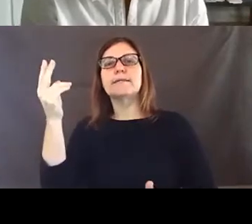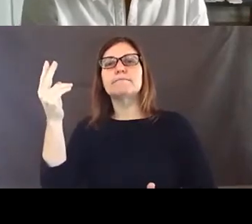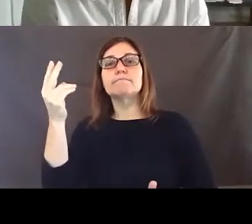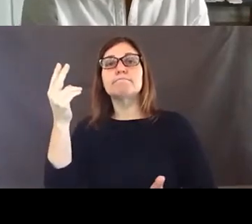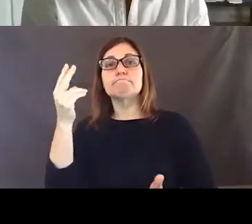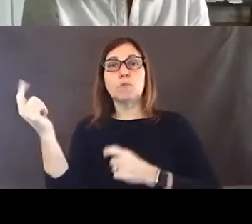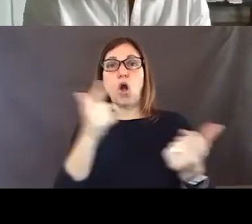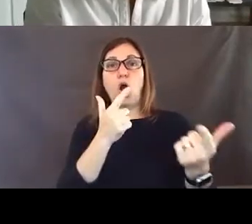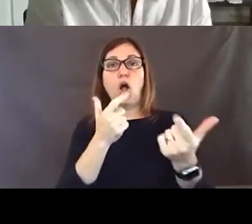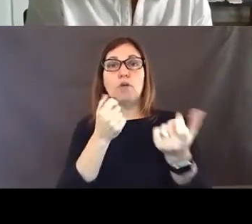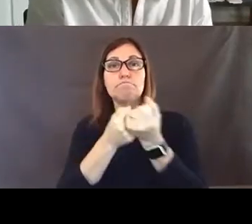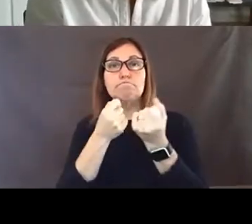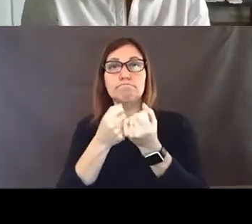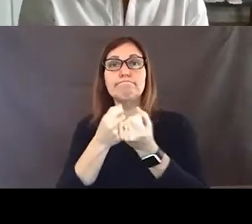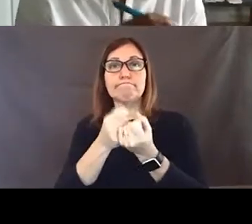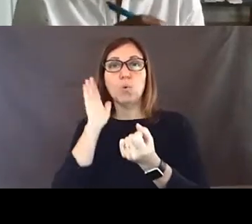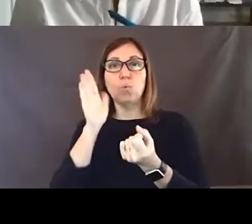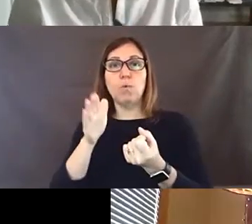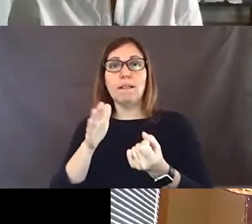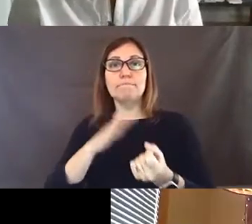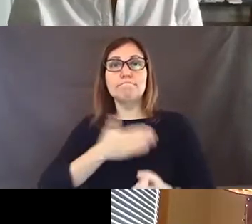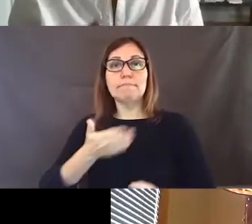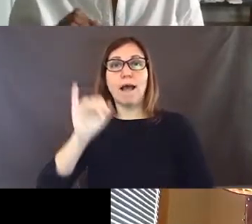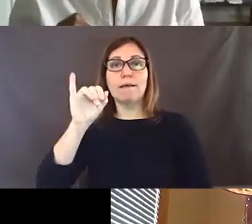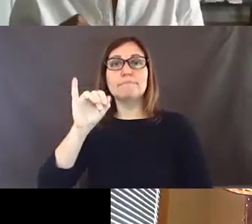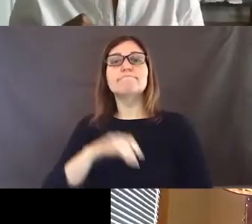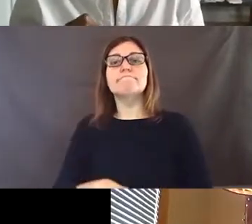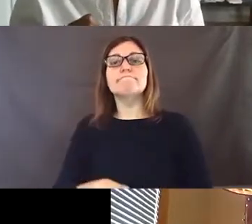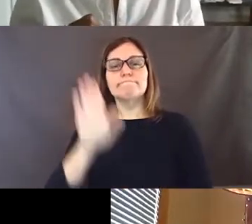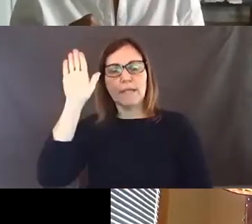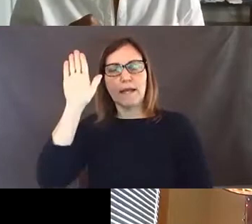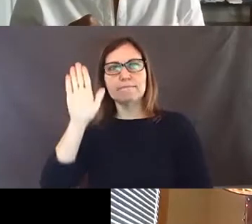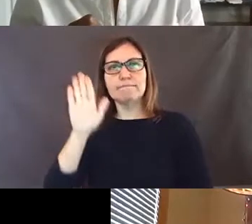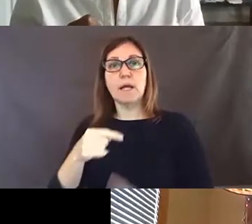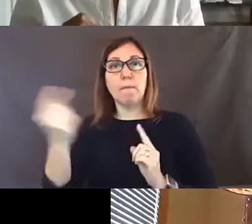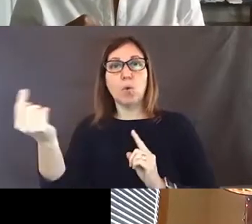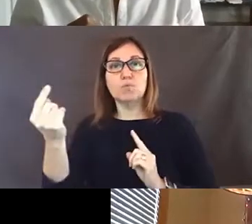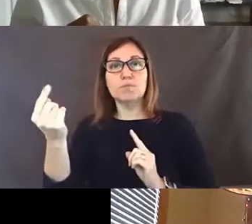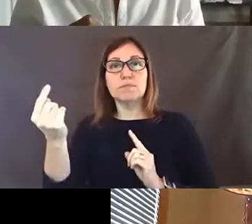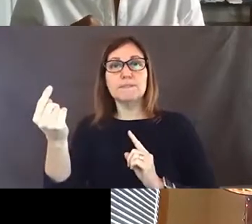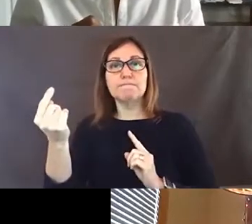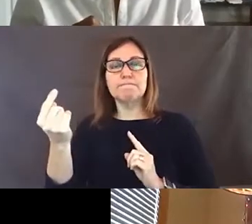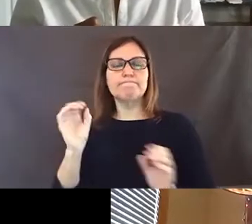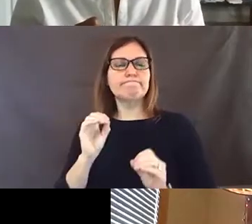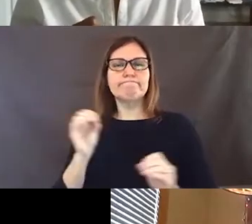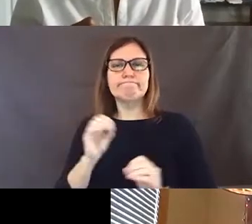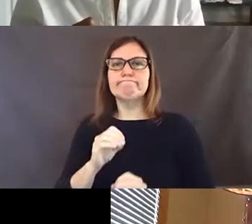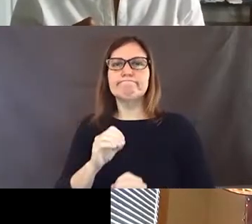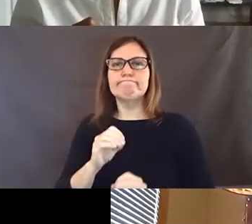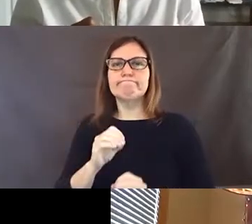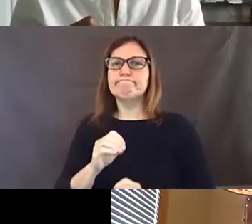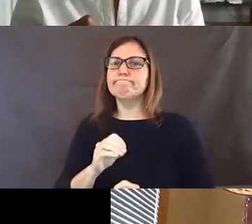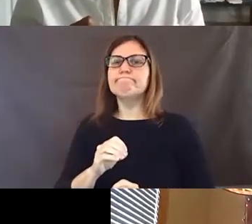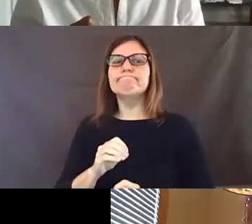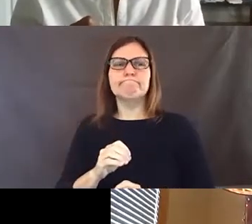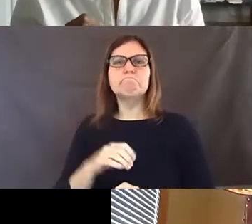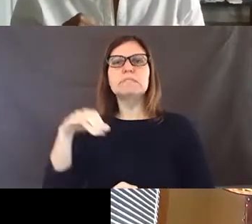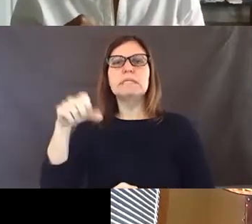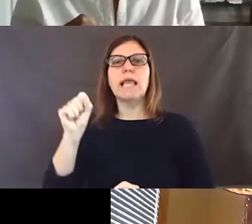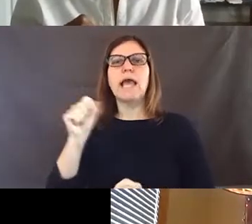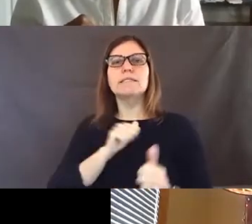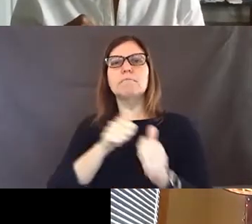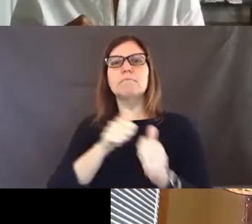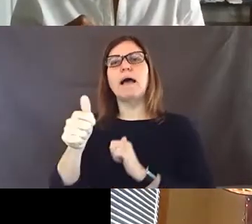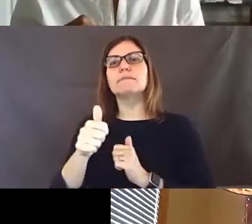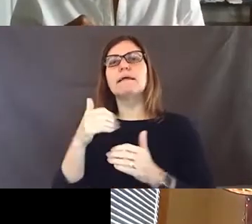favor signify by saying aye. Aye. Opposers, nay. Ayes have it. The next order of business is public